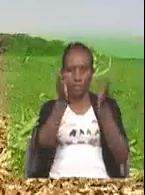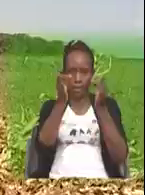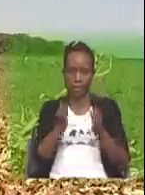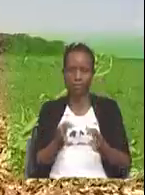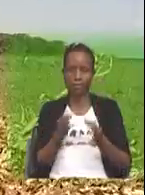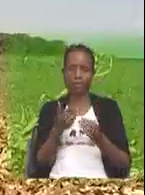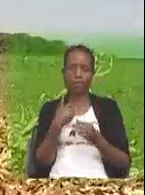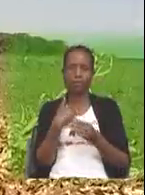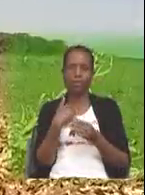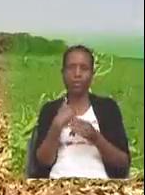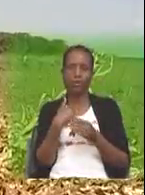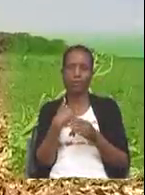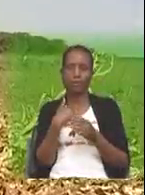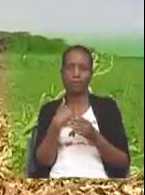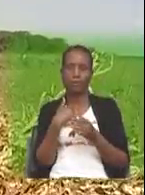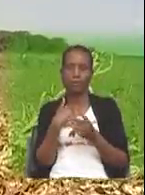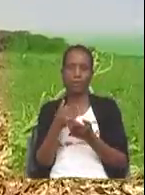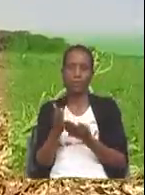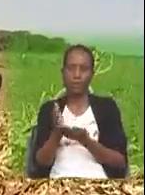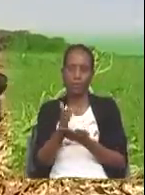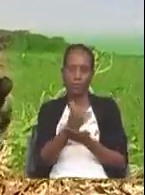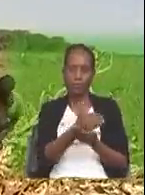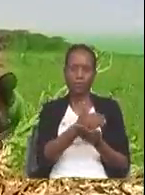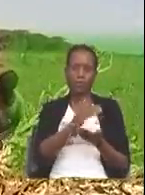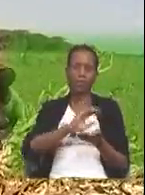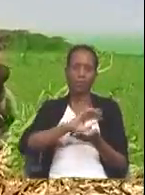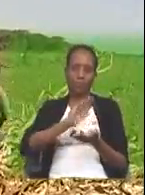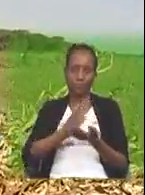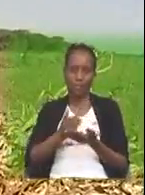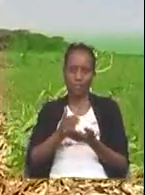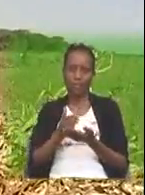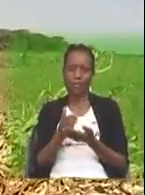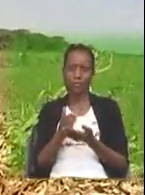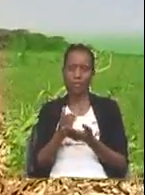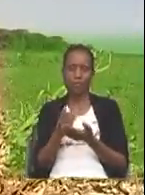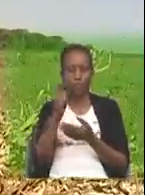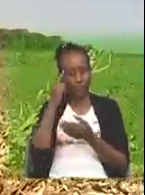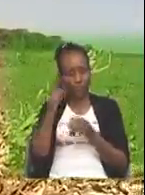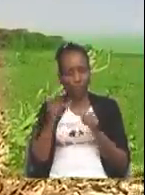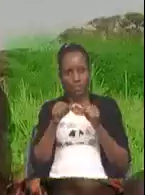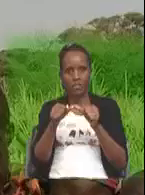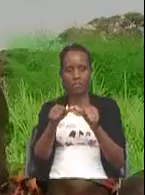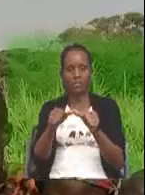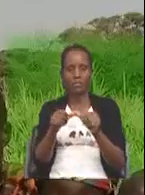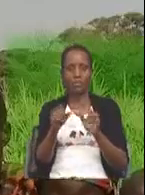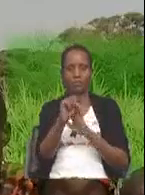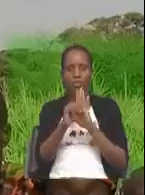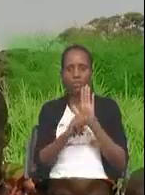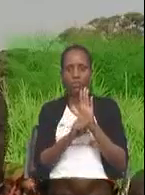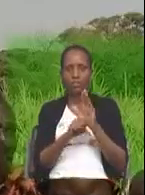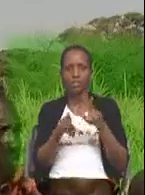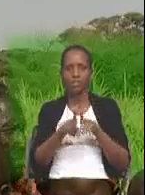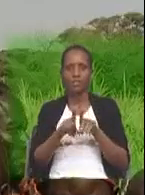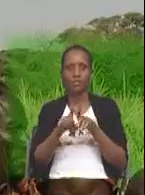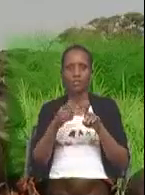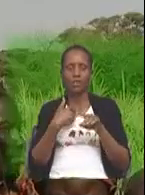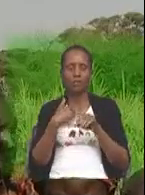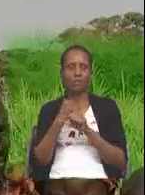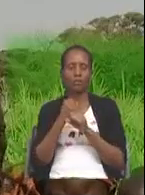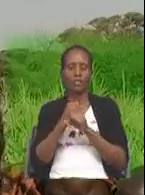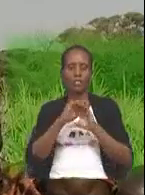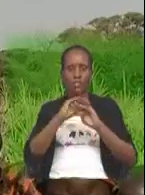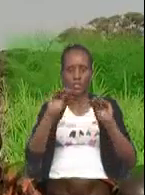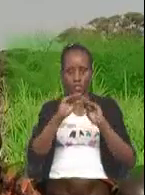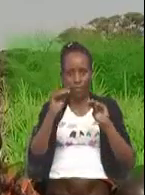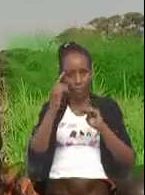that we have a revolving scheme or a revolving fund for sustainability of the scheme. We have also undertaken training